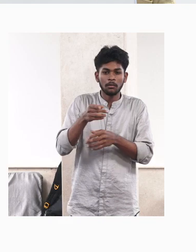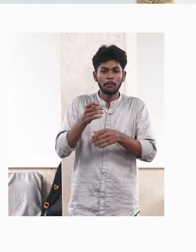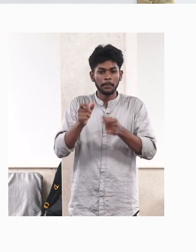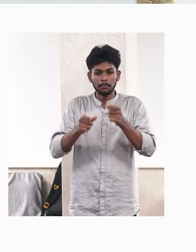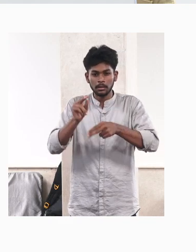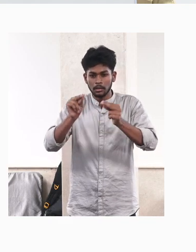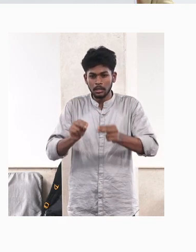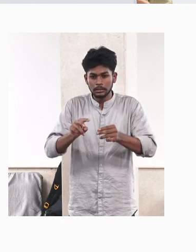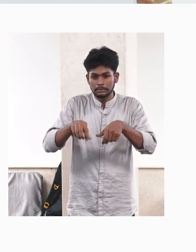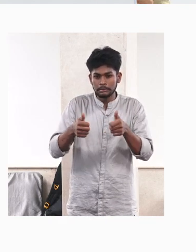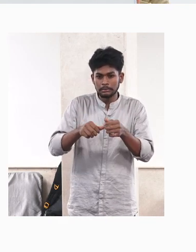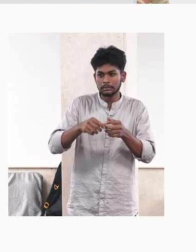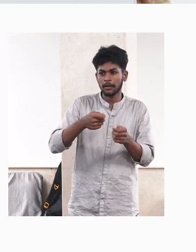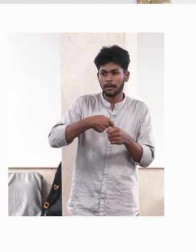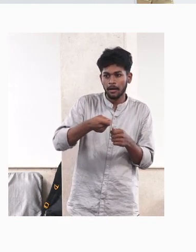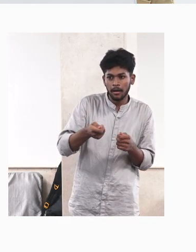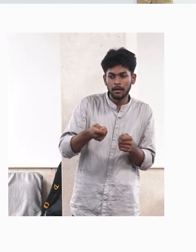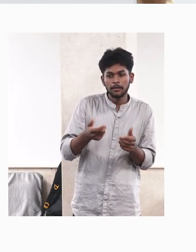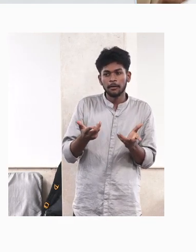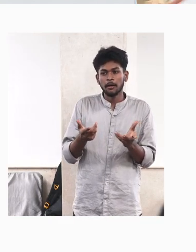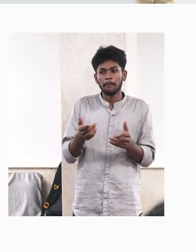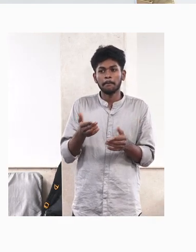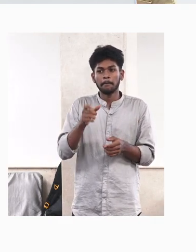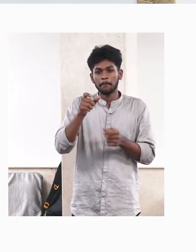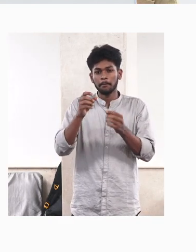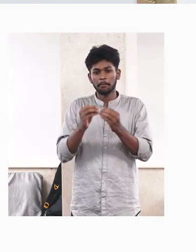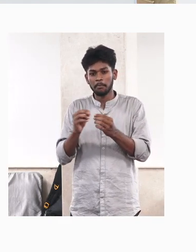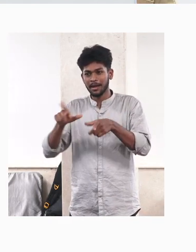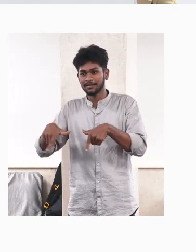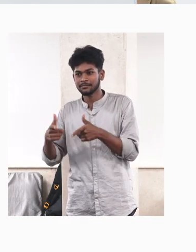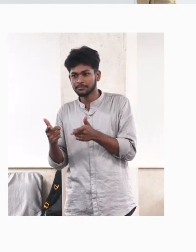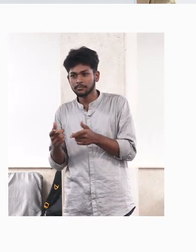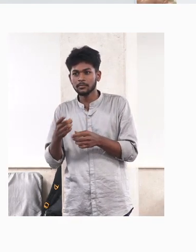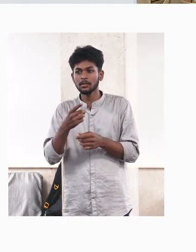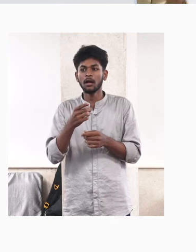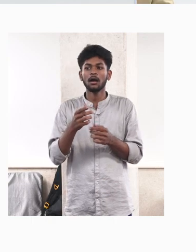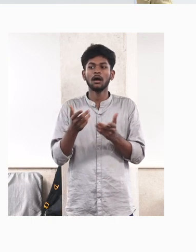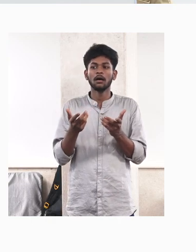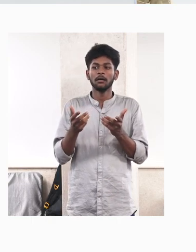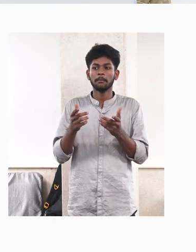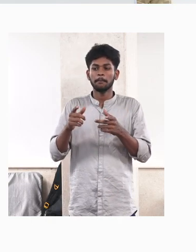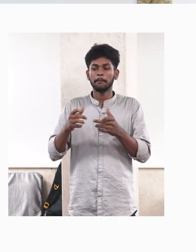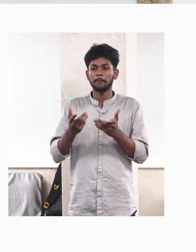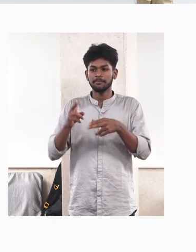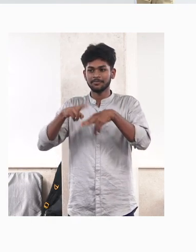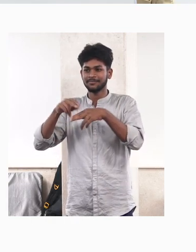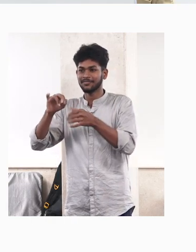and knowing Trieste, knowing Banyan, and knowing Open Dialogue, I've been in